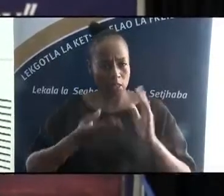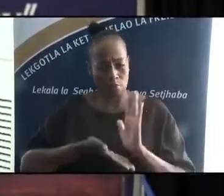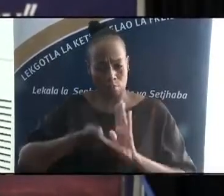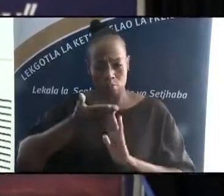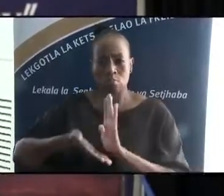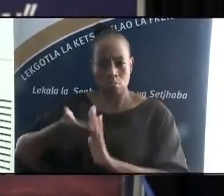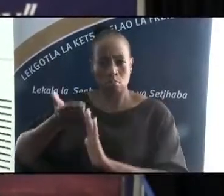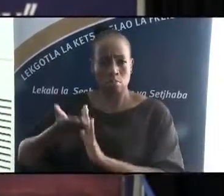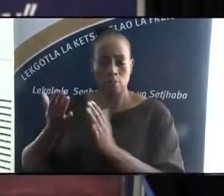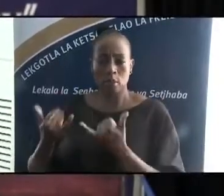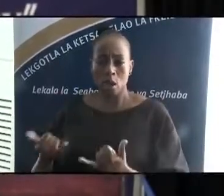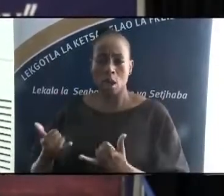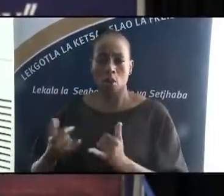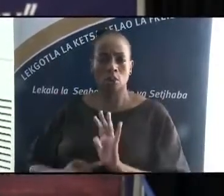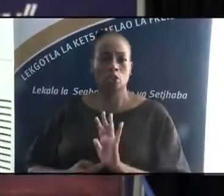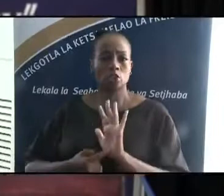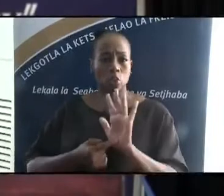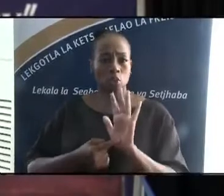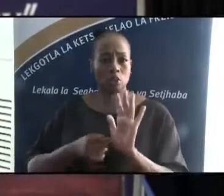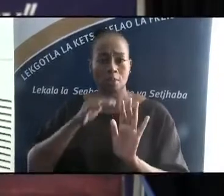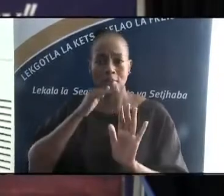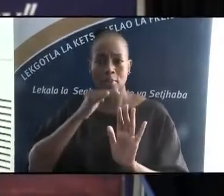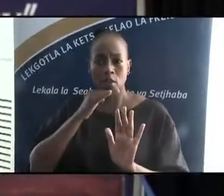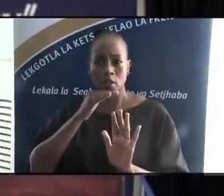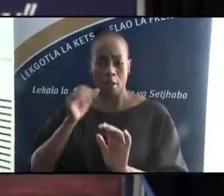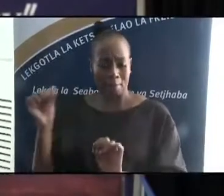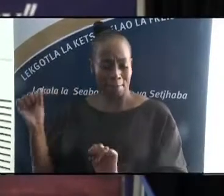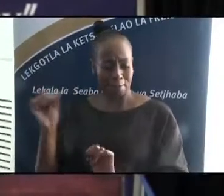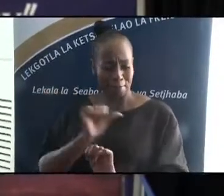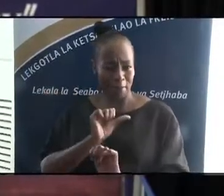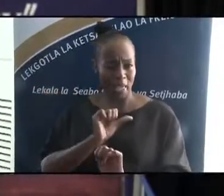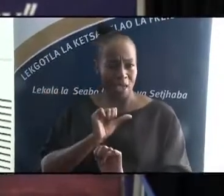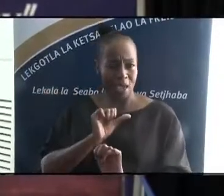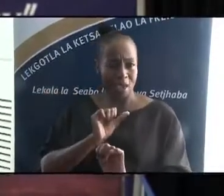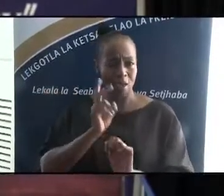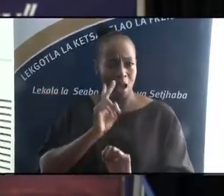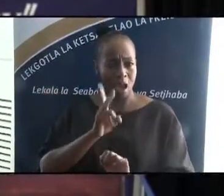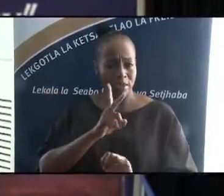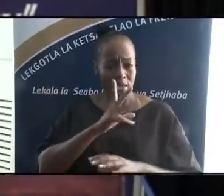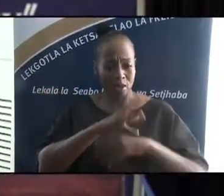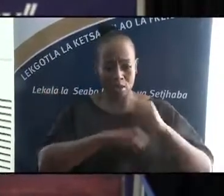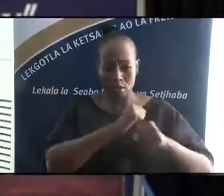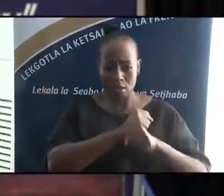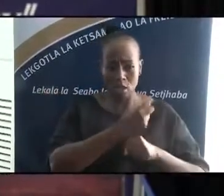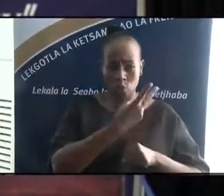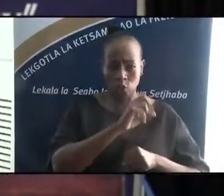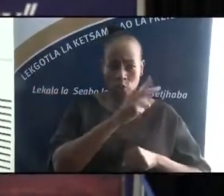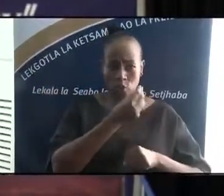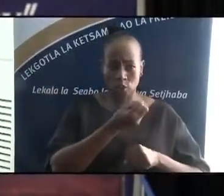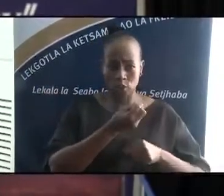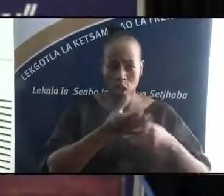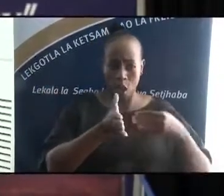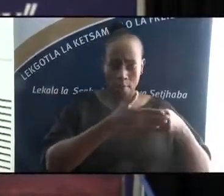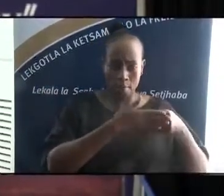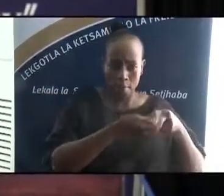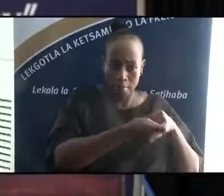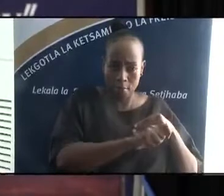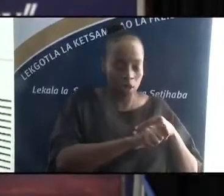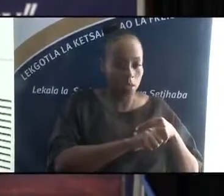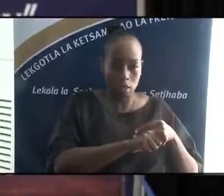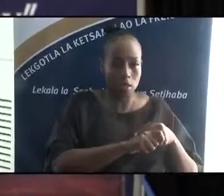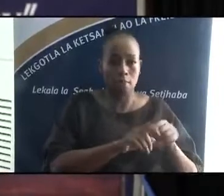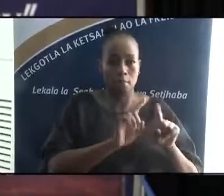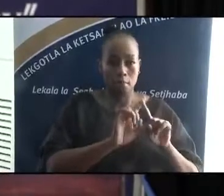and ensures that there is no going back to the hard lockdowns of 2020. We are still confronted by